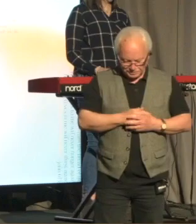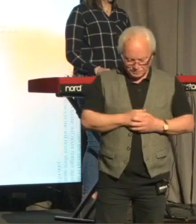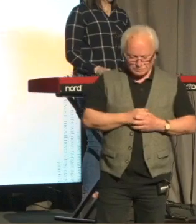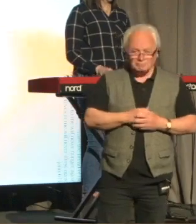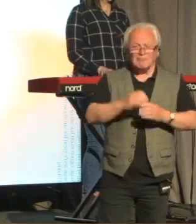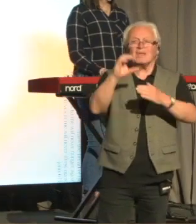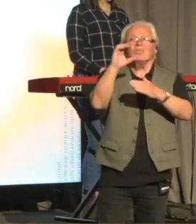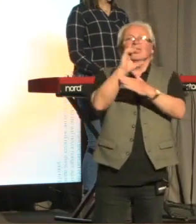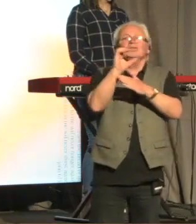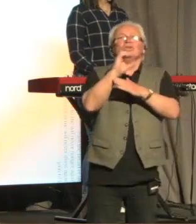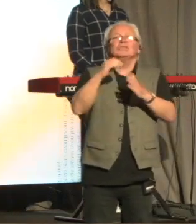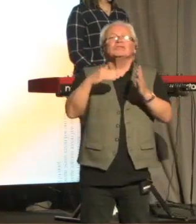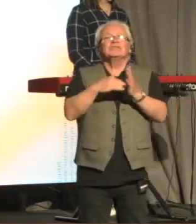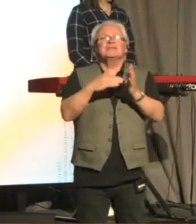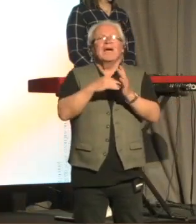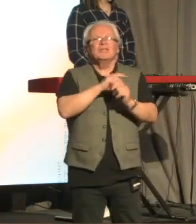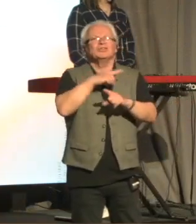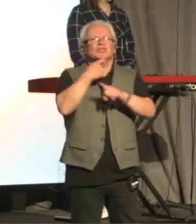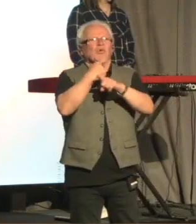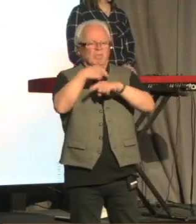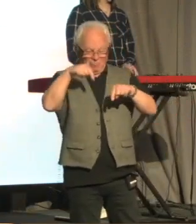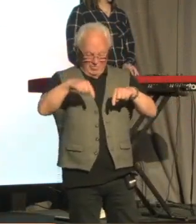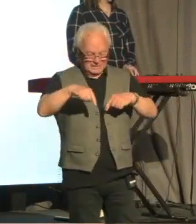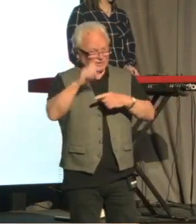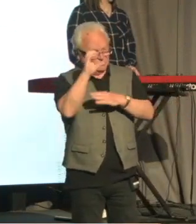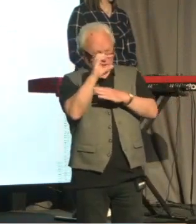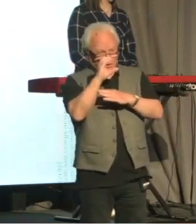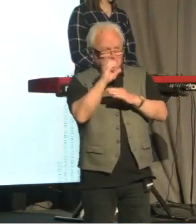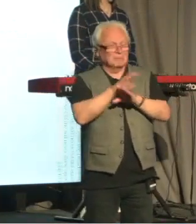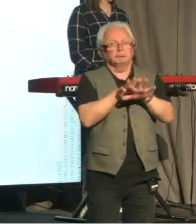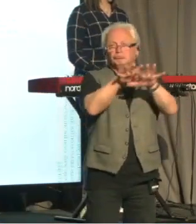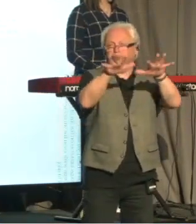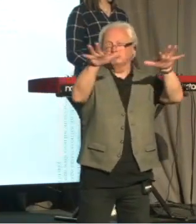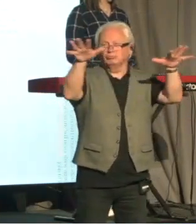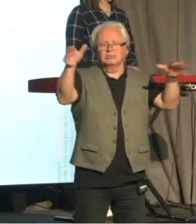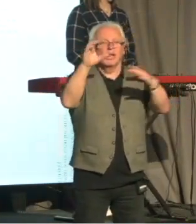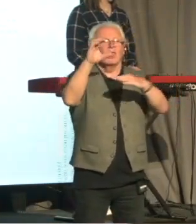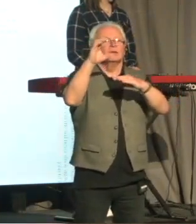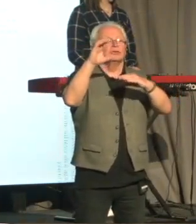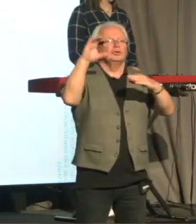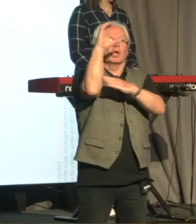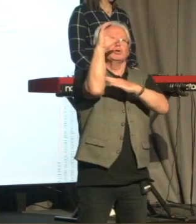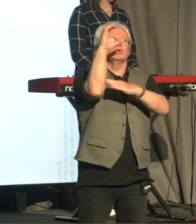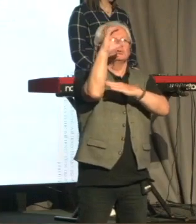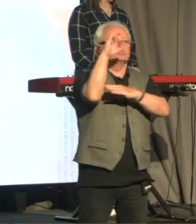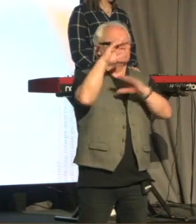the church today, and I'm not just speaking this church, I mean Big C Church, global,